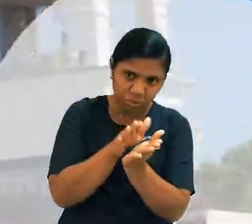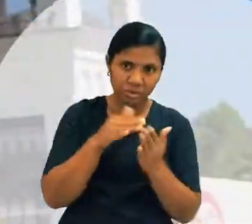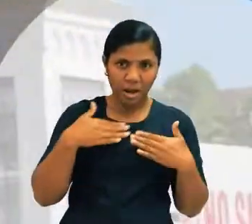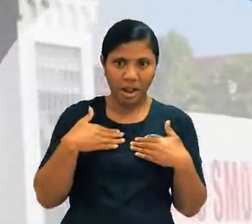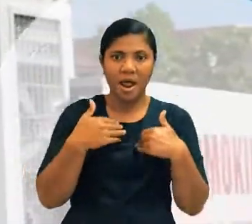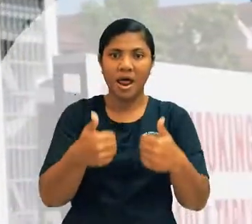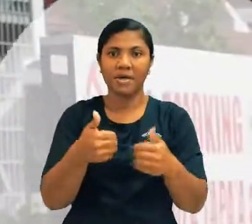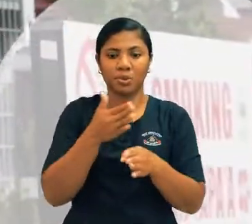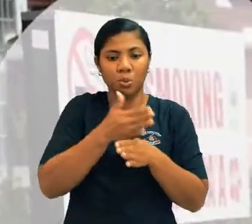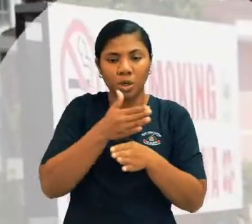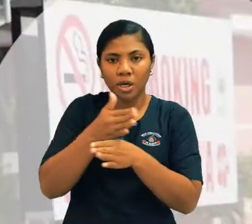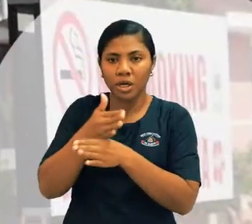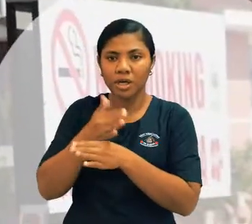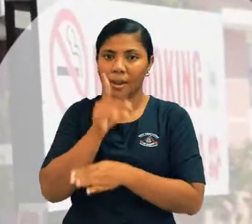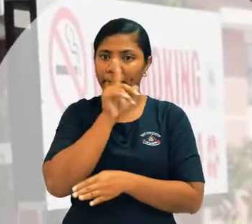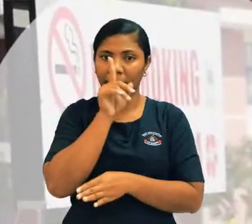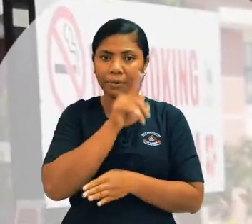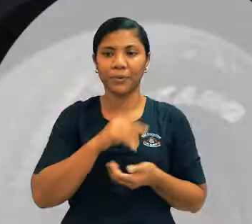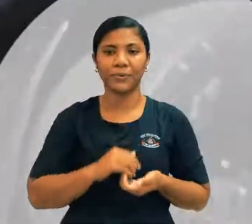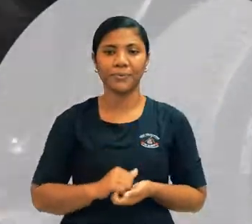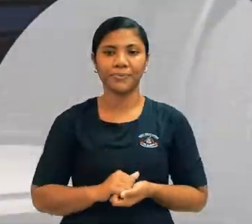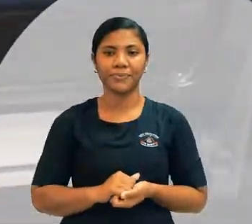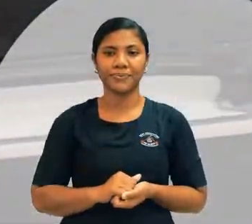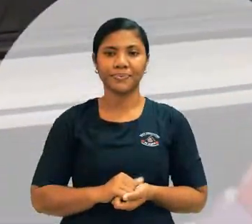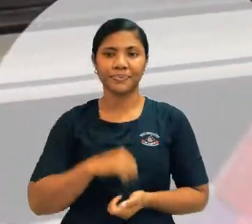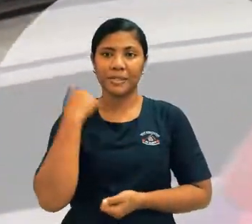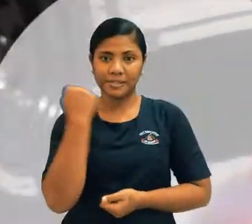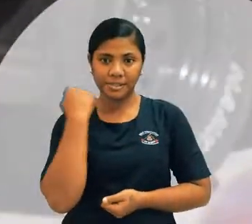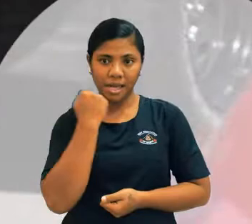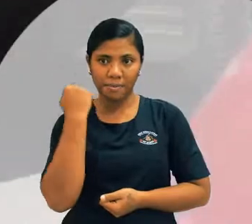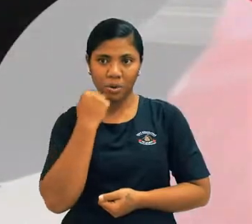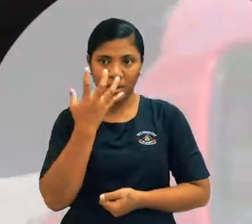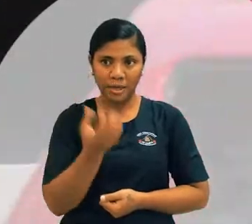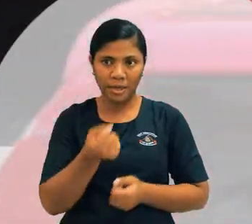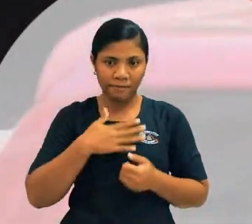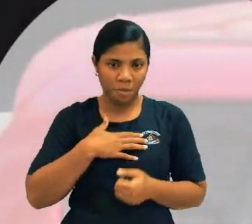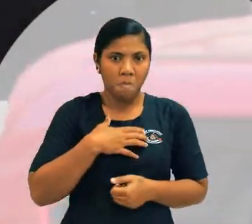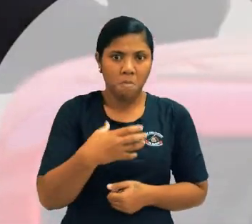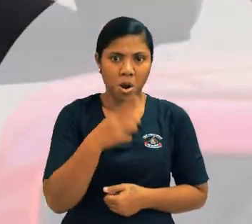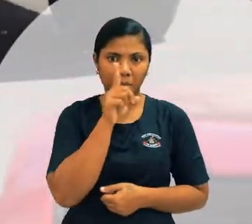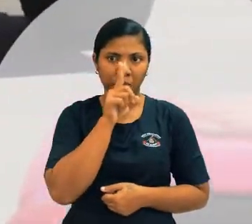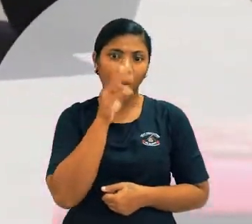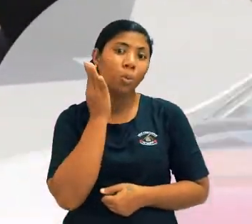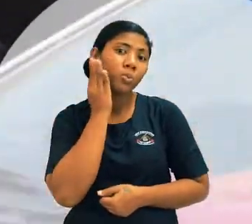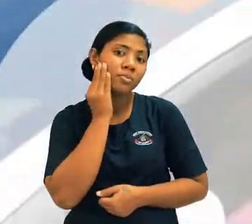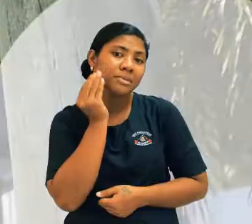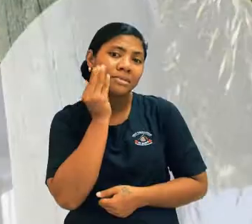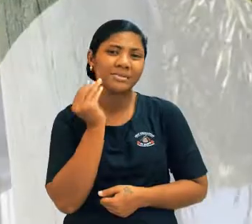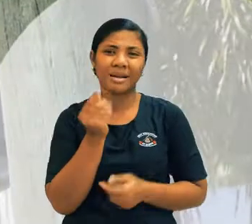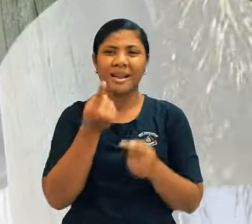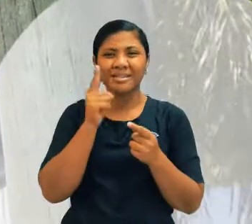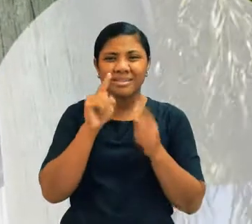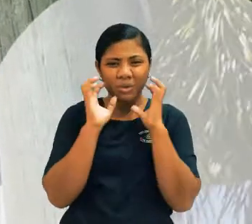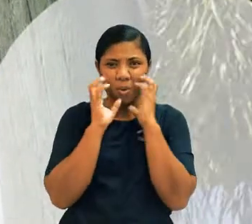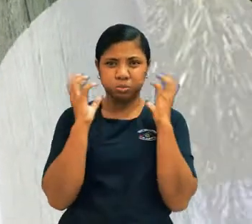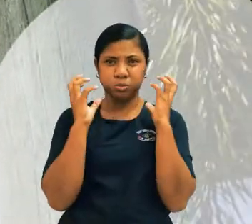limited health workforce and has a population at higher risk of infection and complicating factors such as high rates of obesity